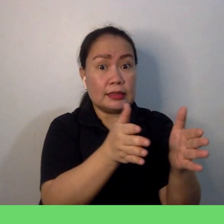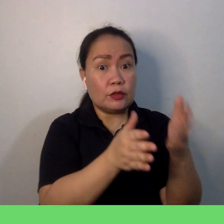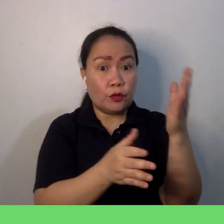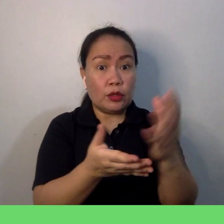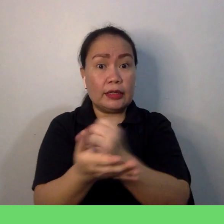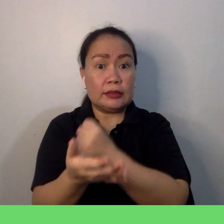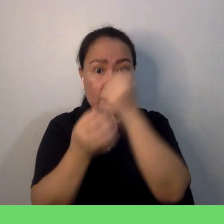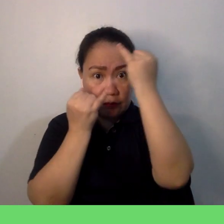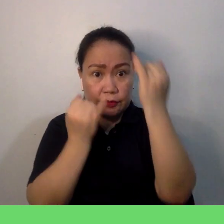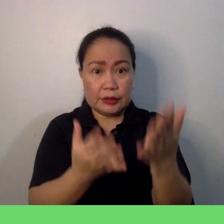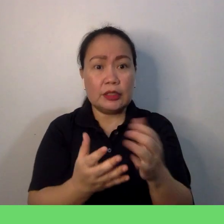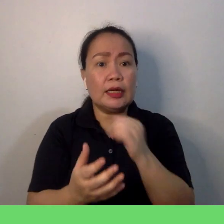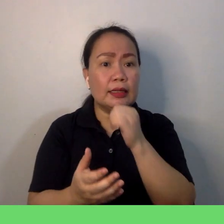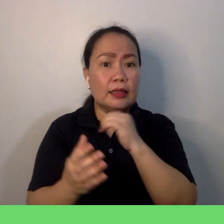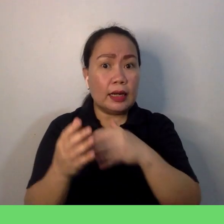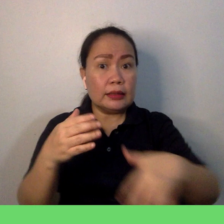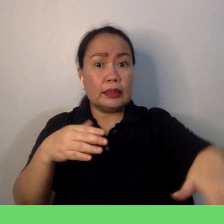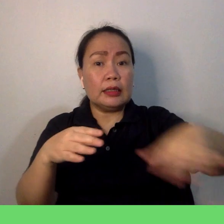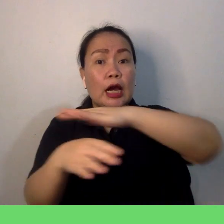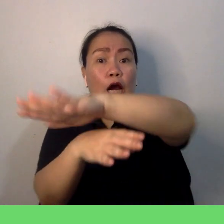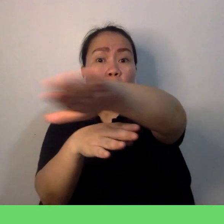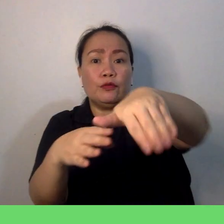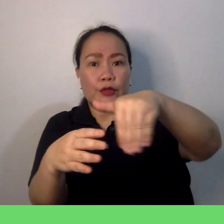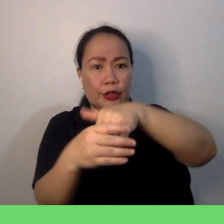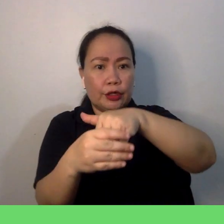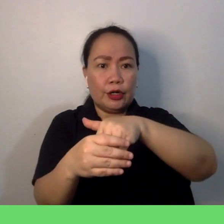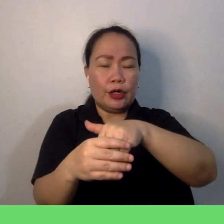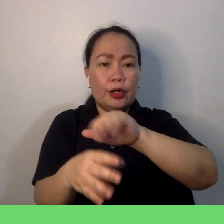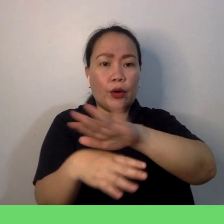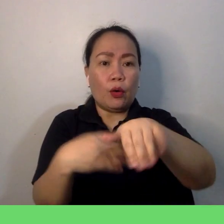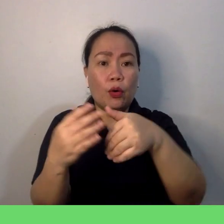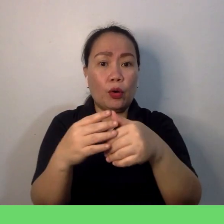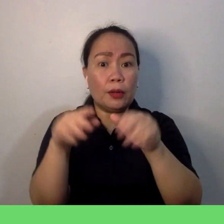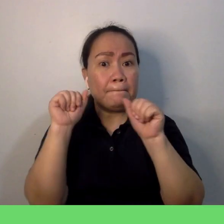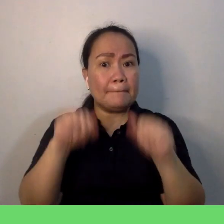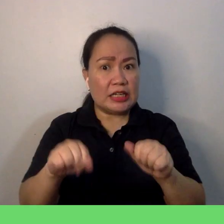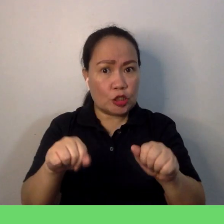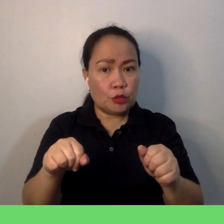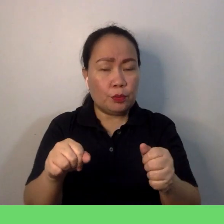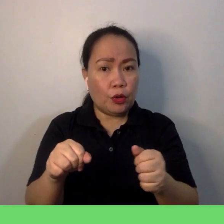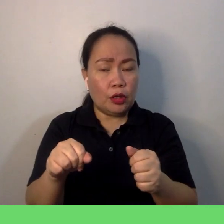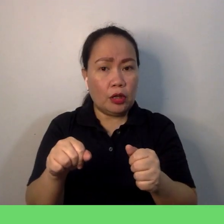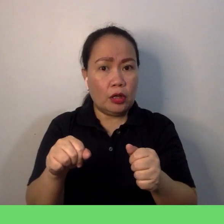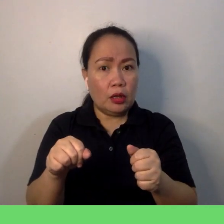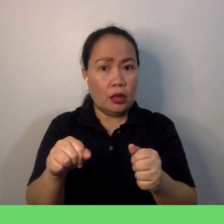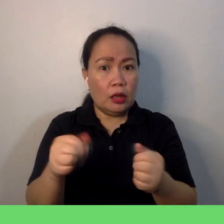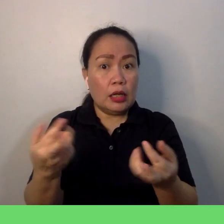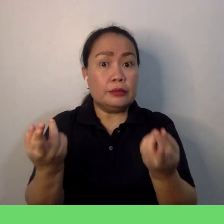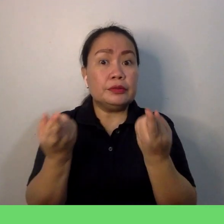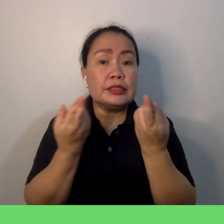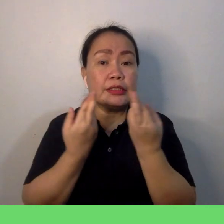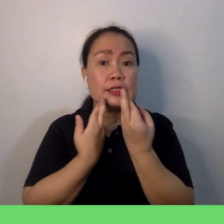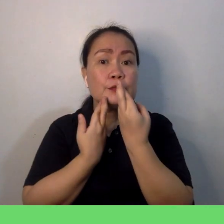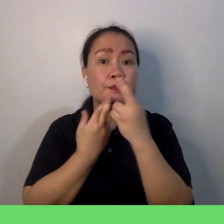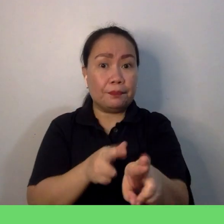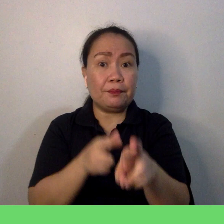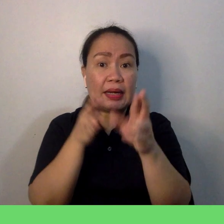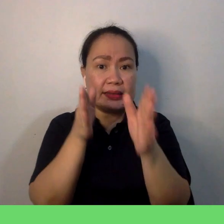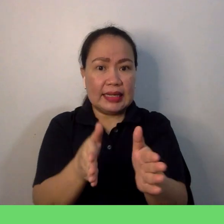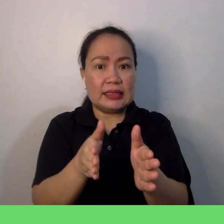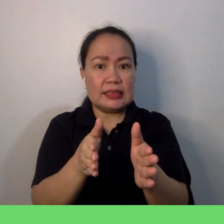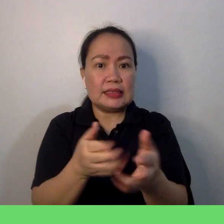respondents don't have cell phones, so hindi naman po lahat may cellphone. Hindi naman po lahat ay nagdadala ng cellphone